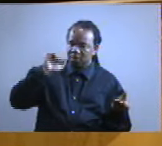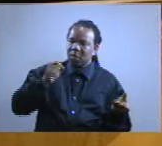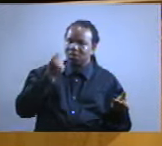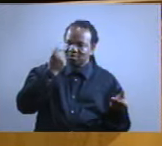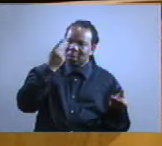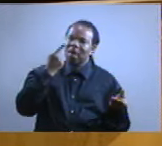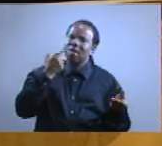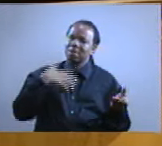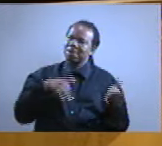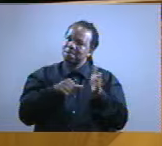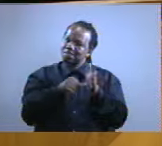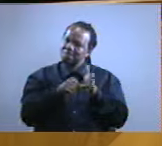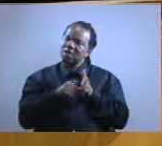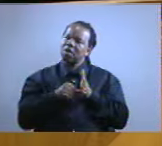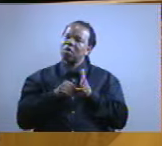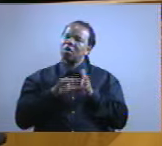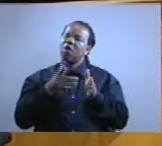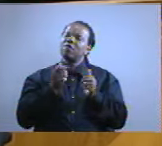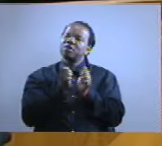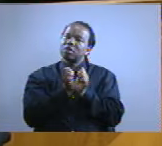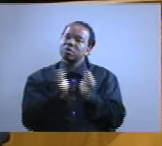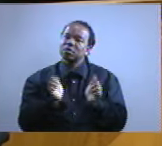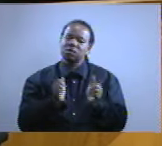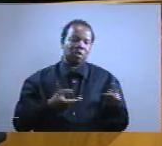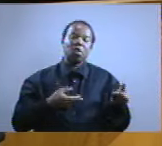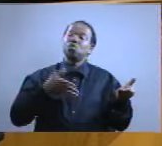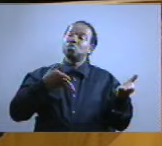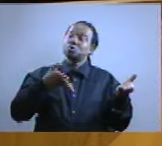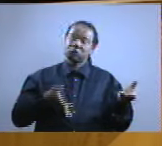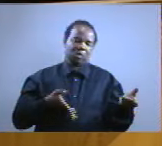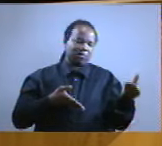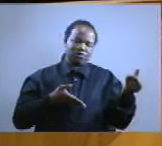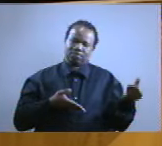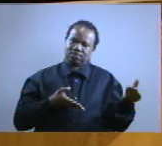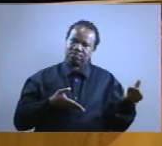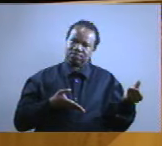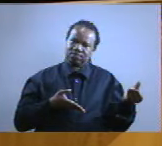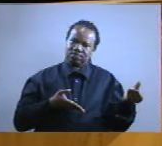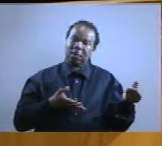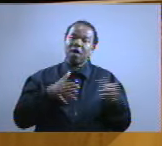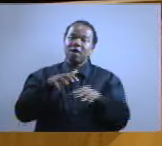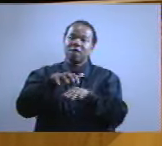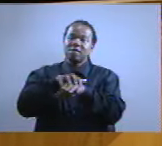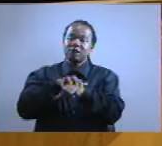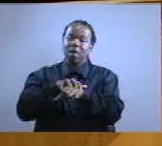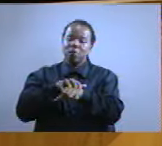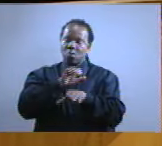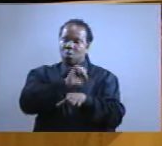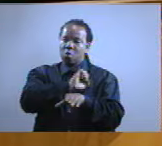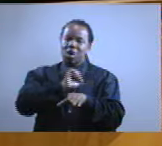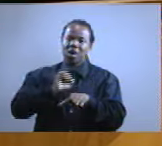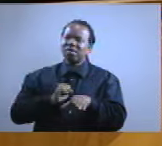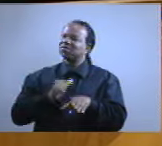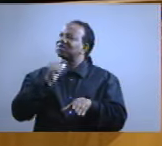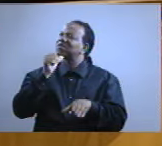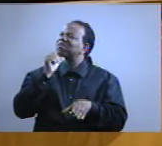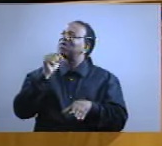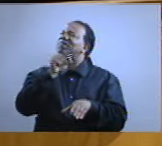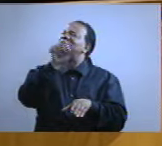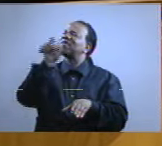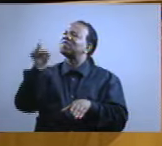democracy. Today, as a result of this employment equity bill, farm workers, wherever they are, will